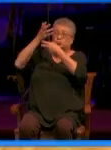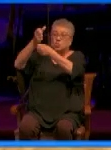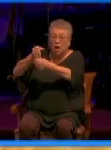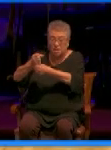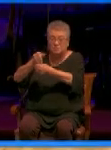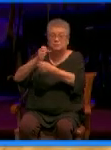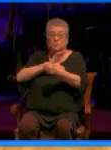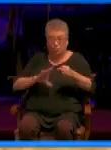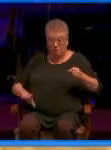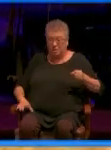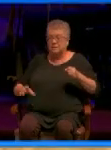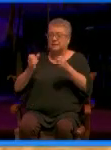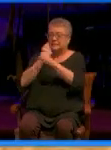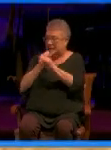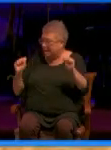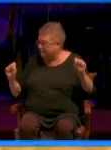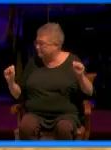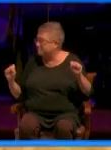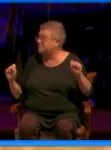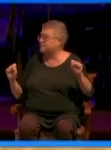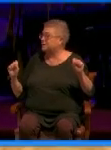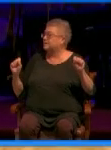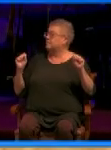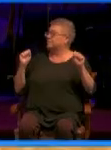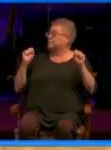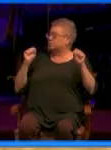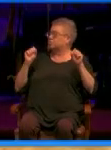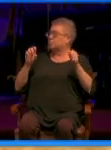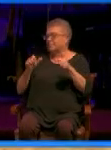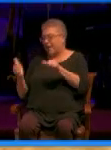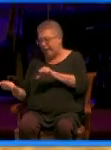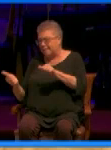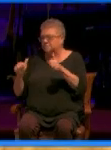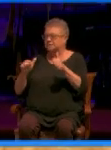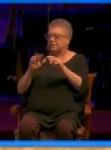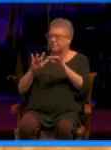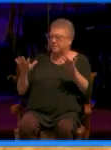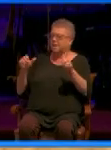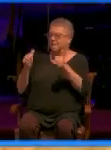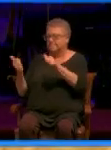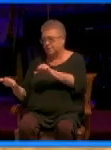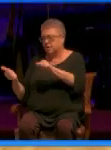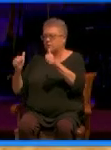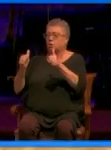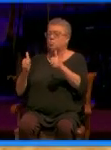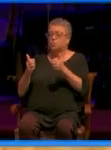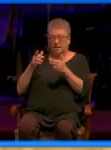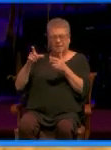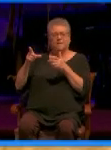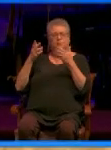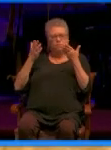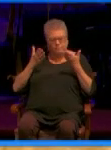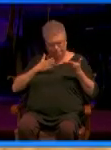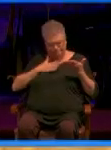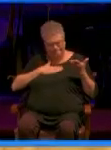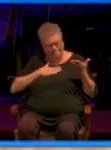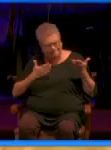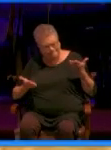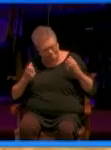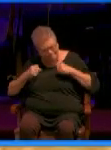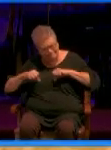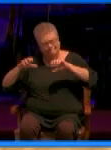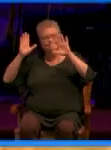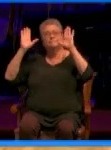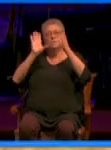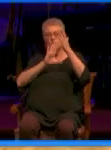him, you've been saved, you've been resurrected through baptism. You know, we talk about buried with Christ, raised with him. If you've given your life to Christ,